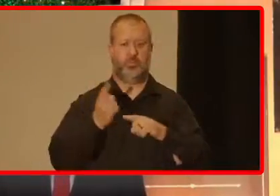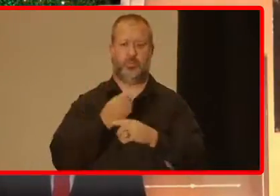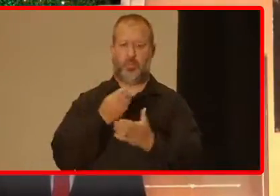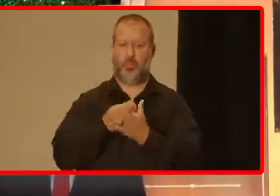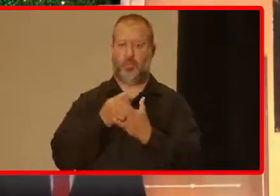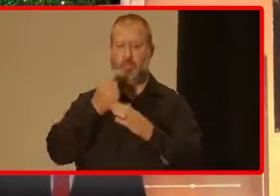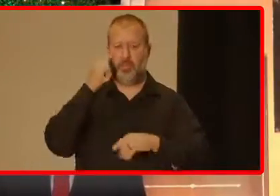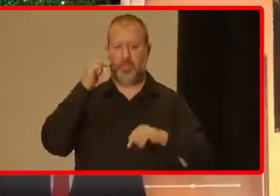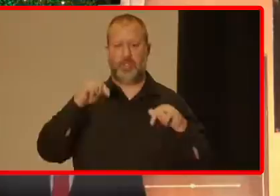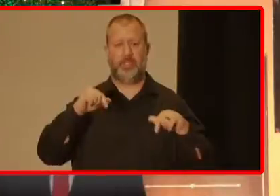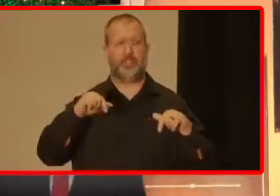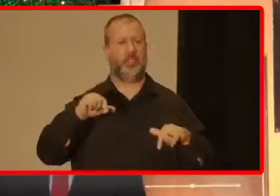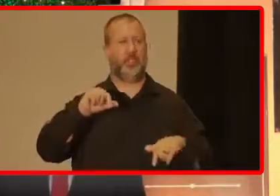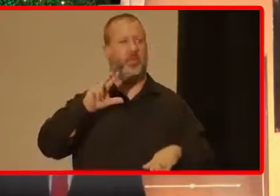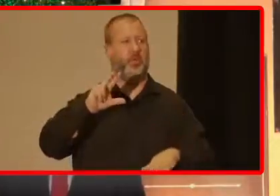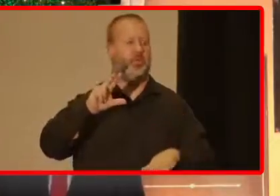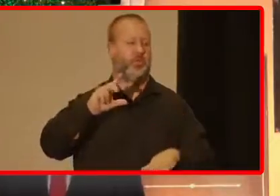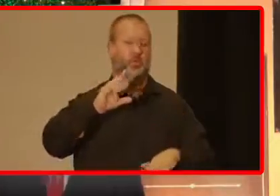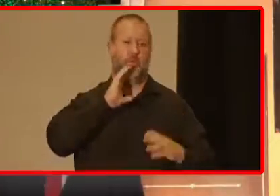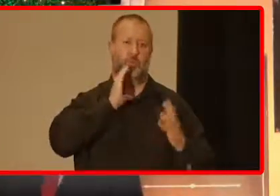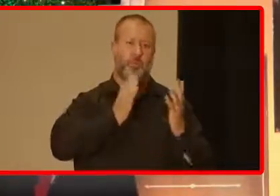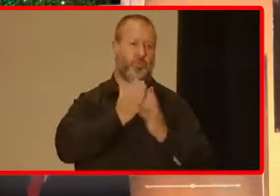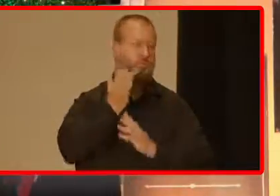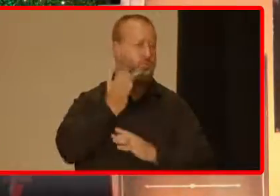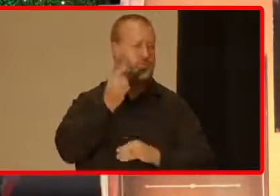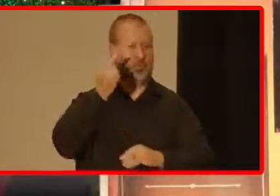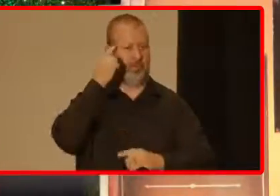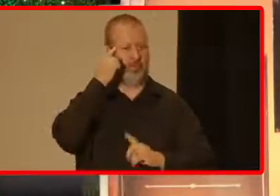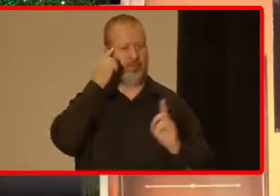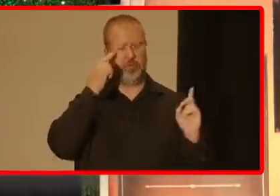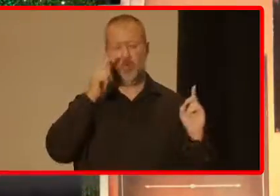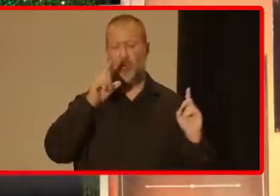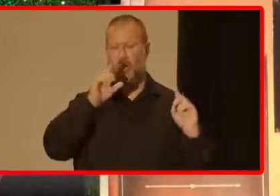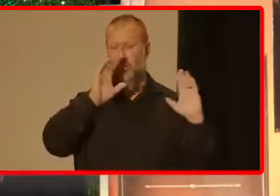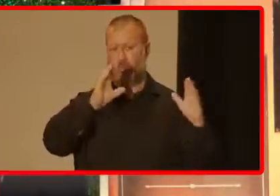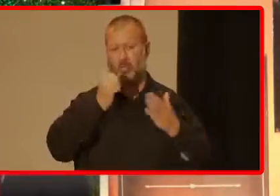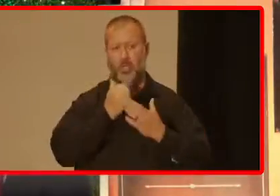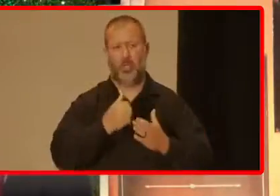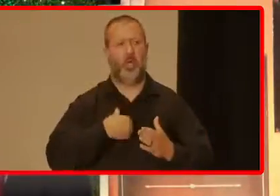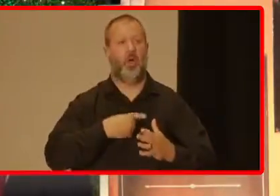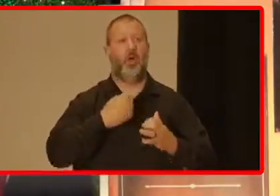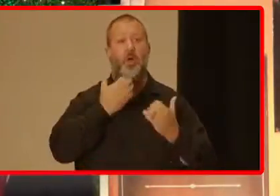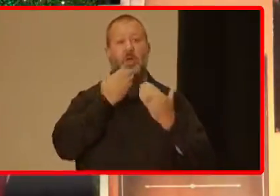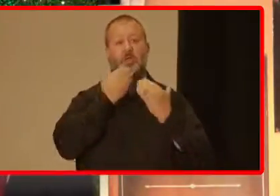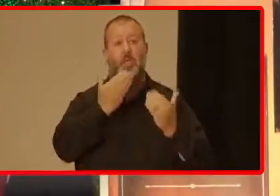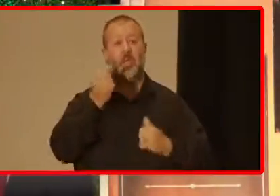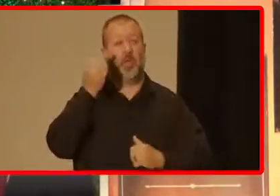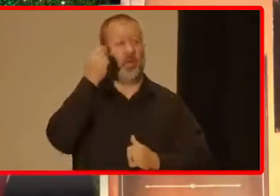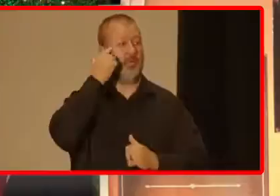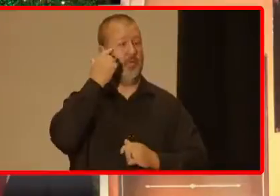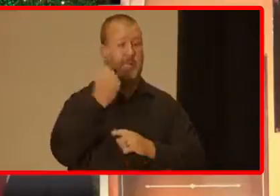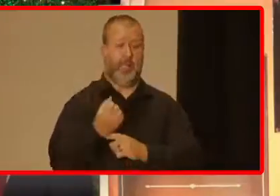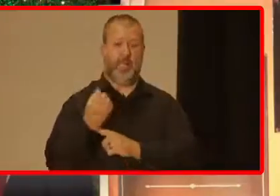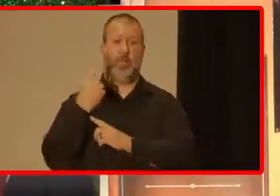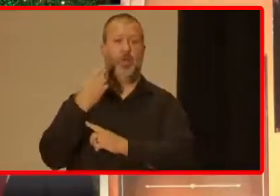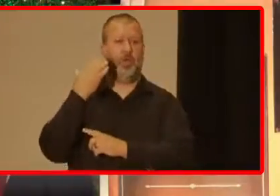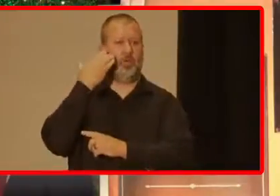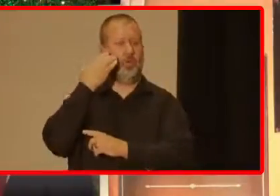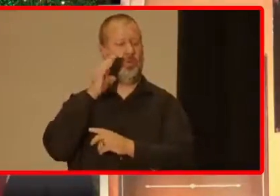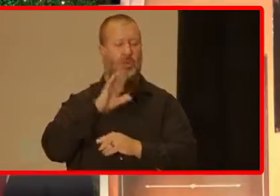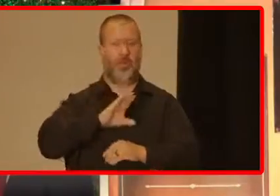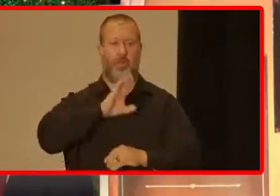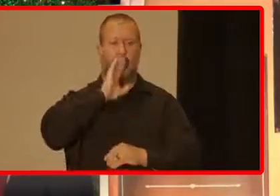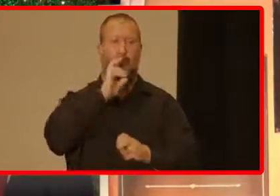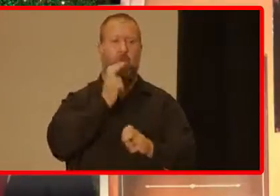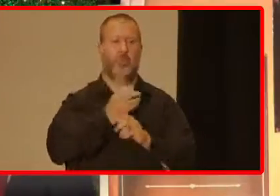this, three under our great Governor DeSantis. And I especially want to thank Governor DeSantis. Last year, I know, was very, very